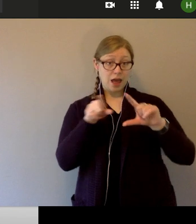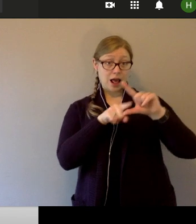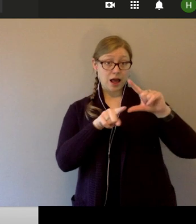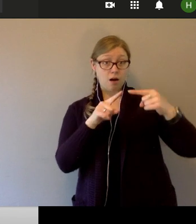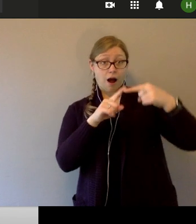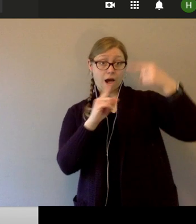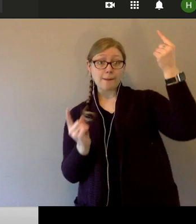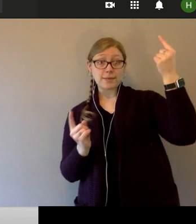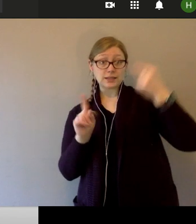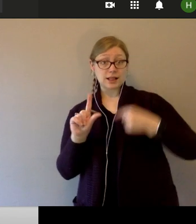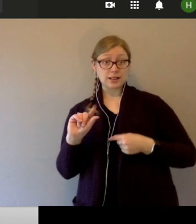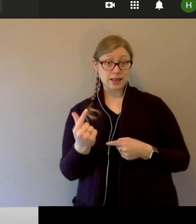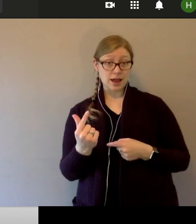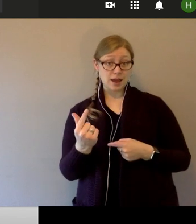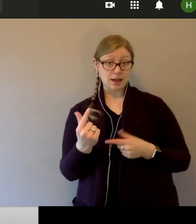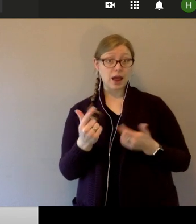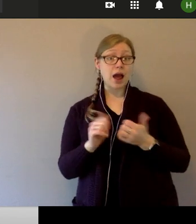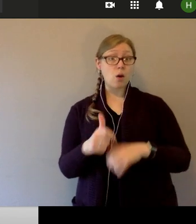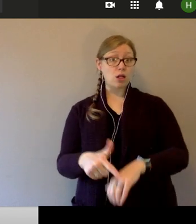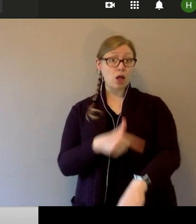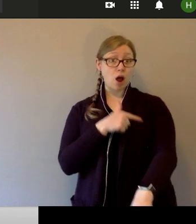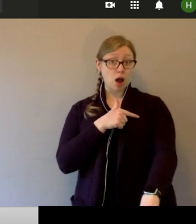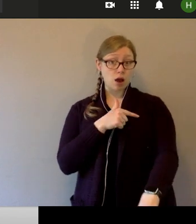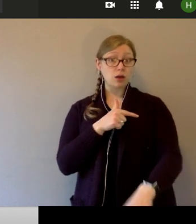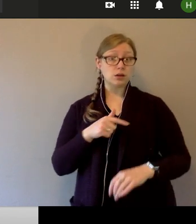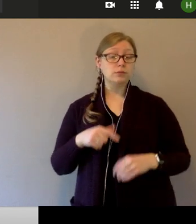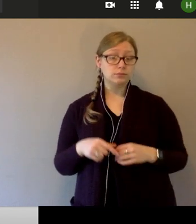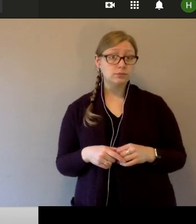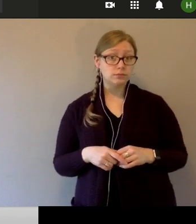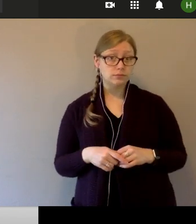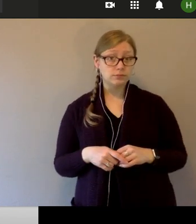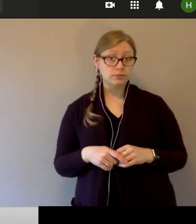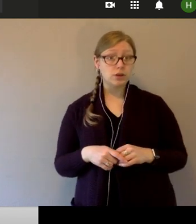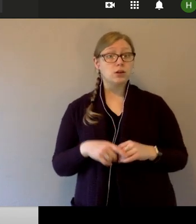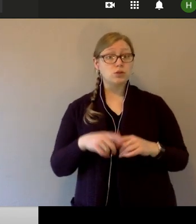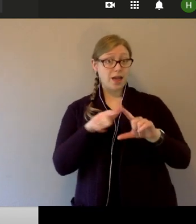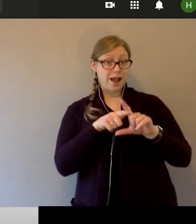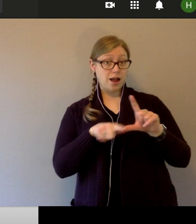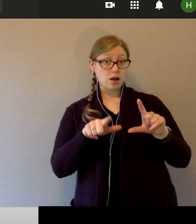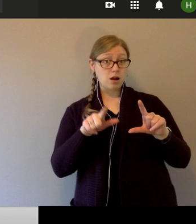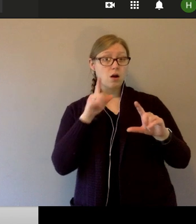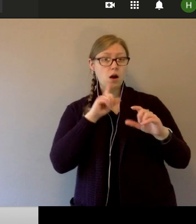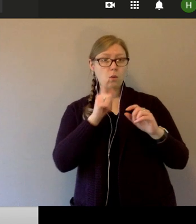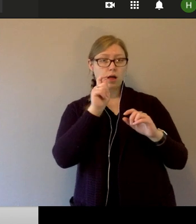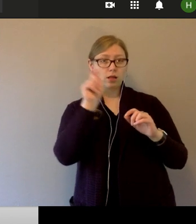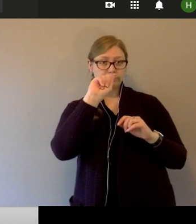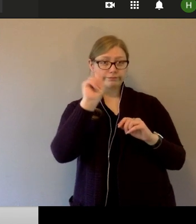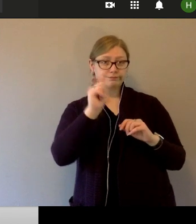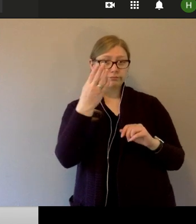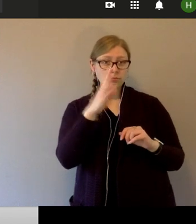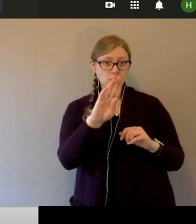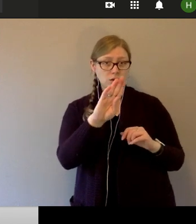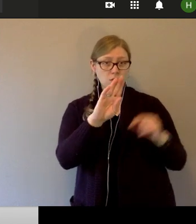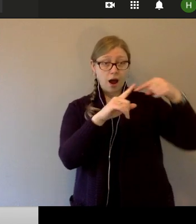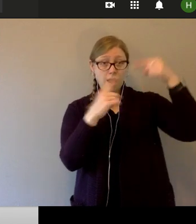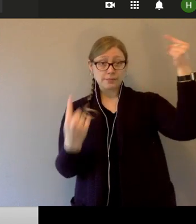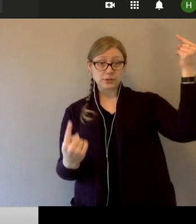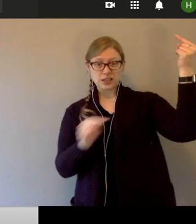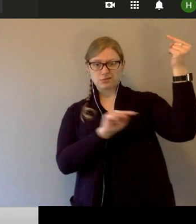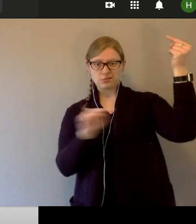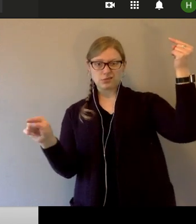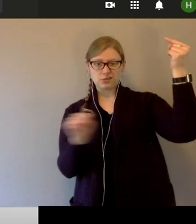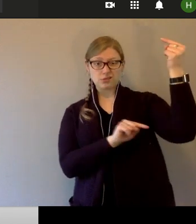angle. We'll mark that in blue, and the opposite leg is going to be this side.